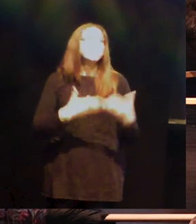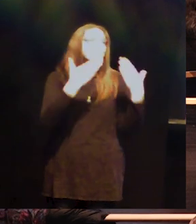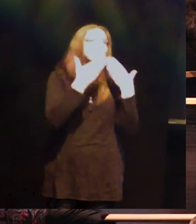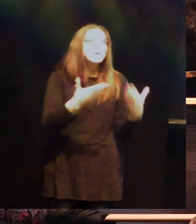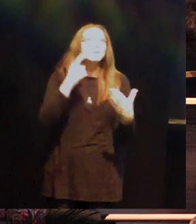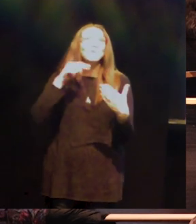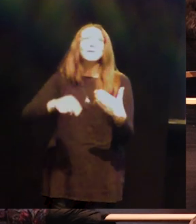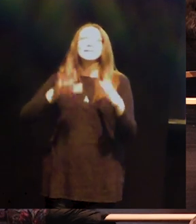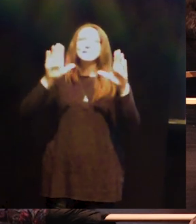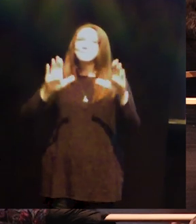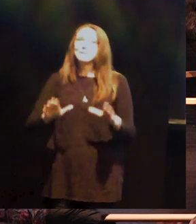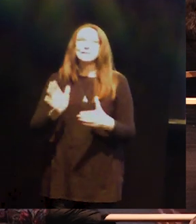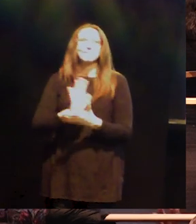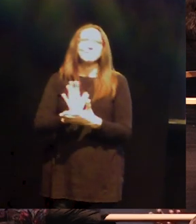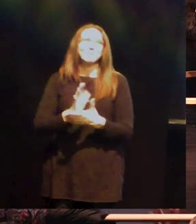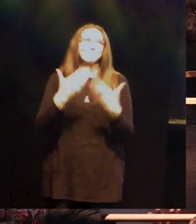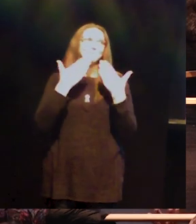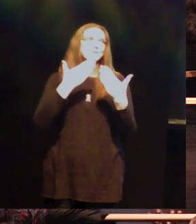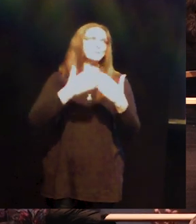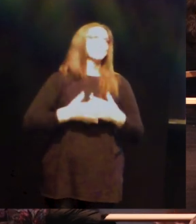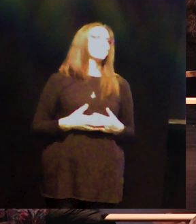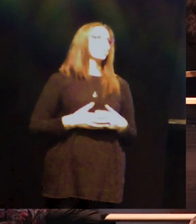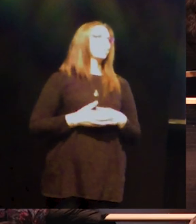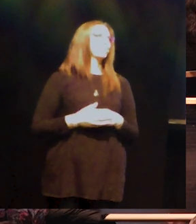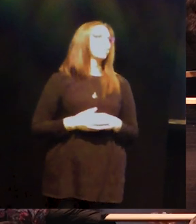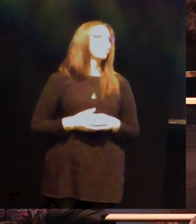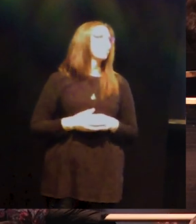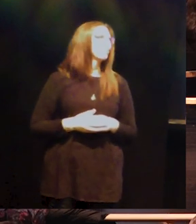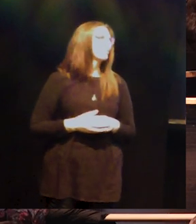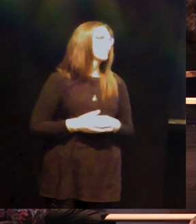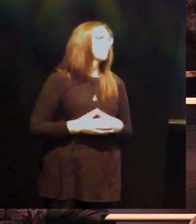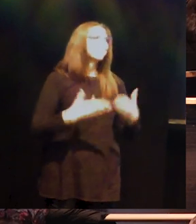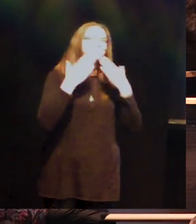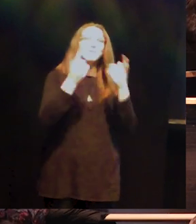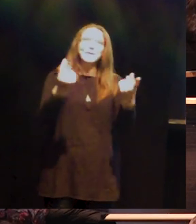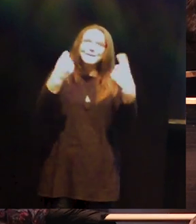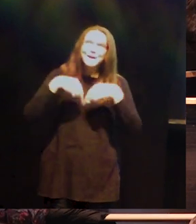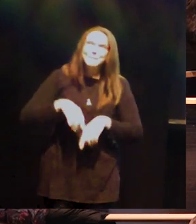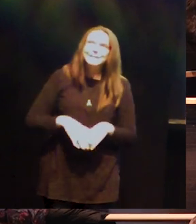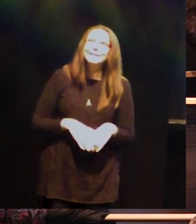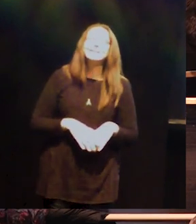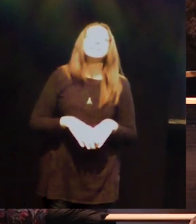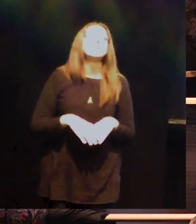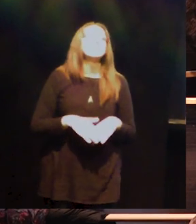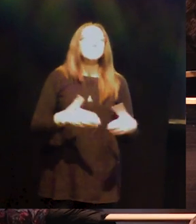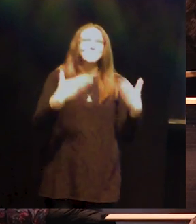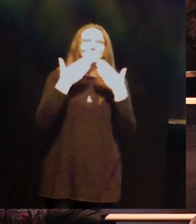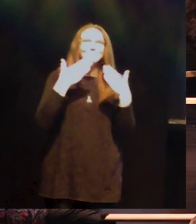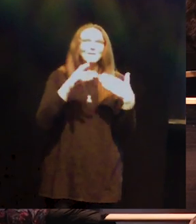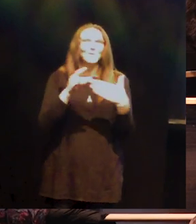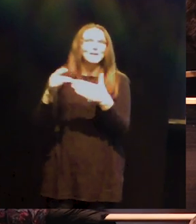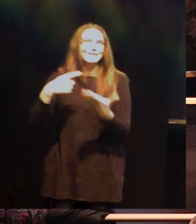for this amazing gem of a film. Thank you. Thank you for being here and for this conversation. And Cynthia, thank you for leading